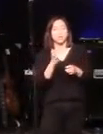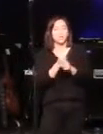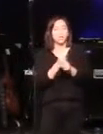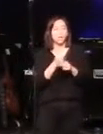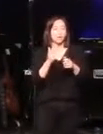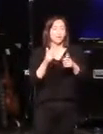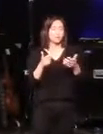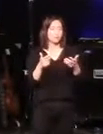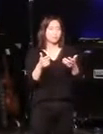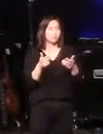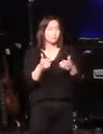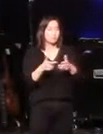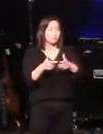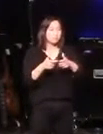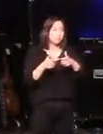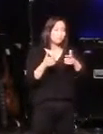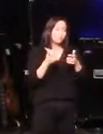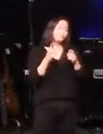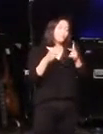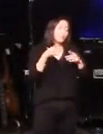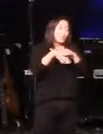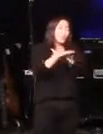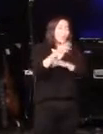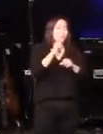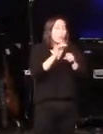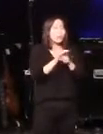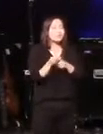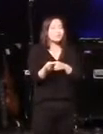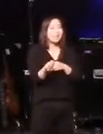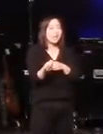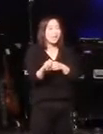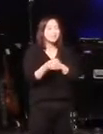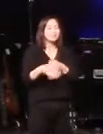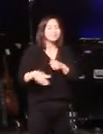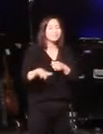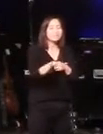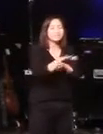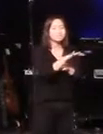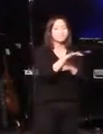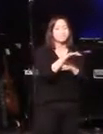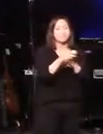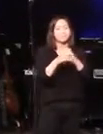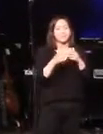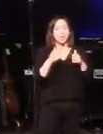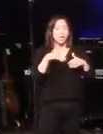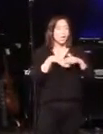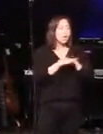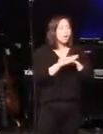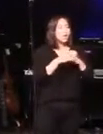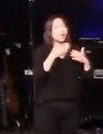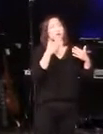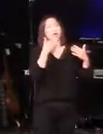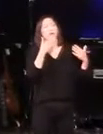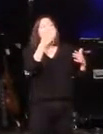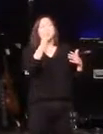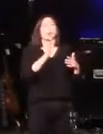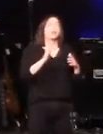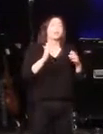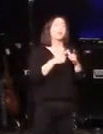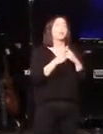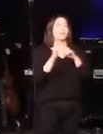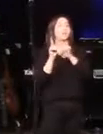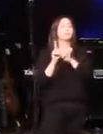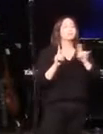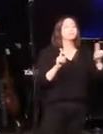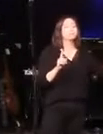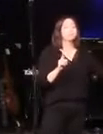great, one of the passages I still think is one of the saddest passages in all of Scripture, Judges